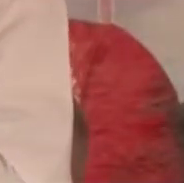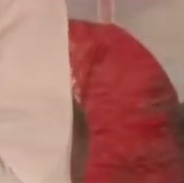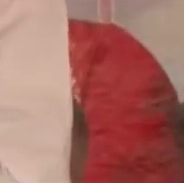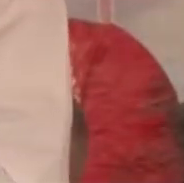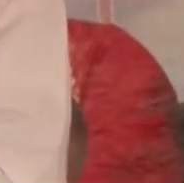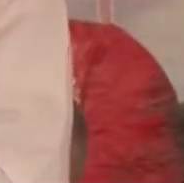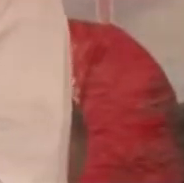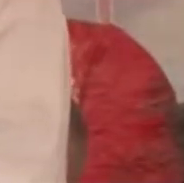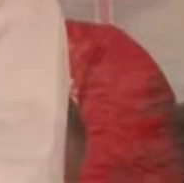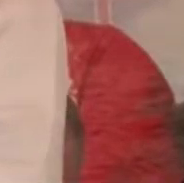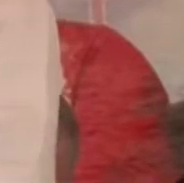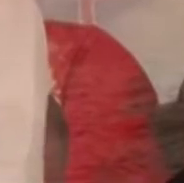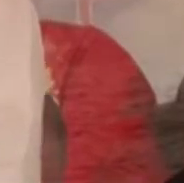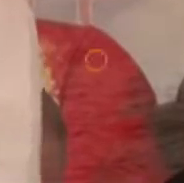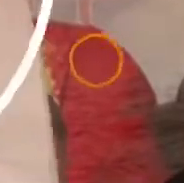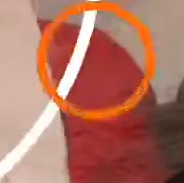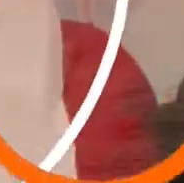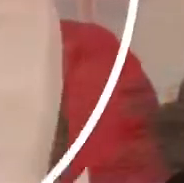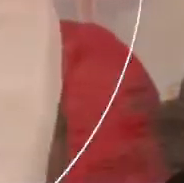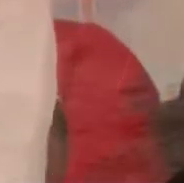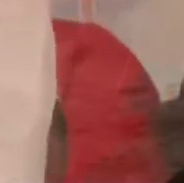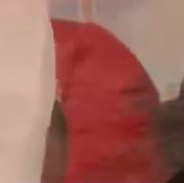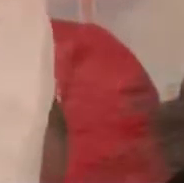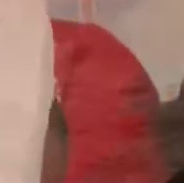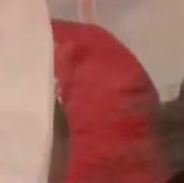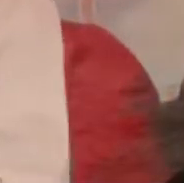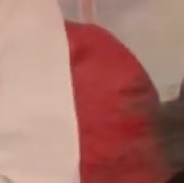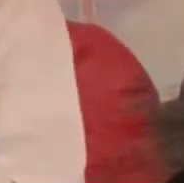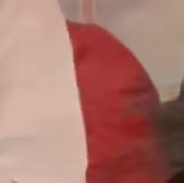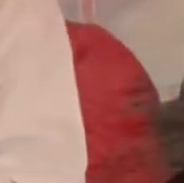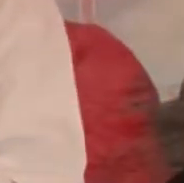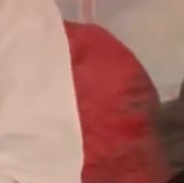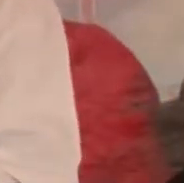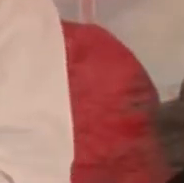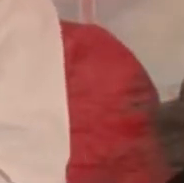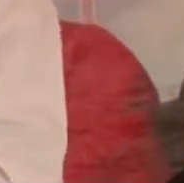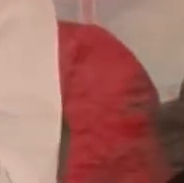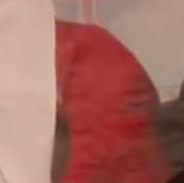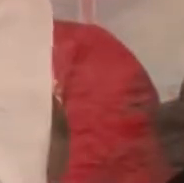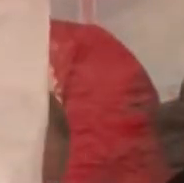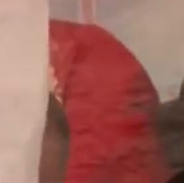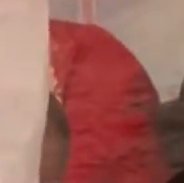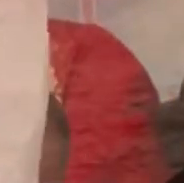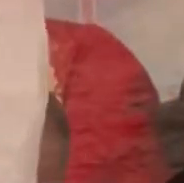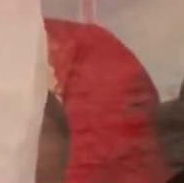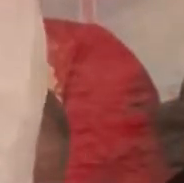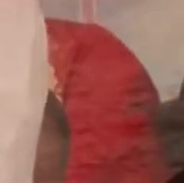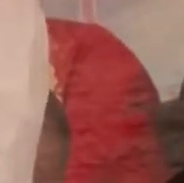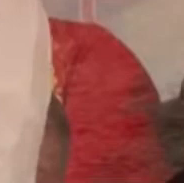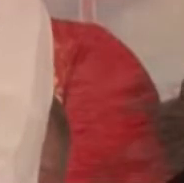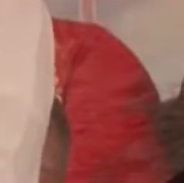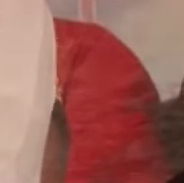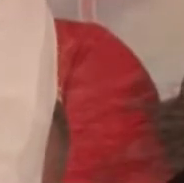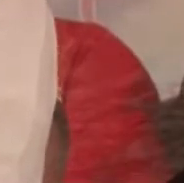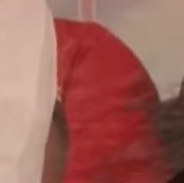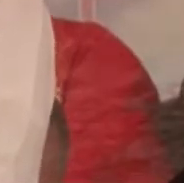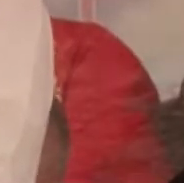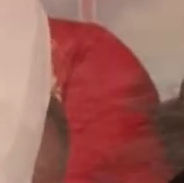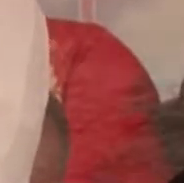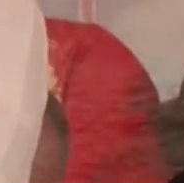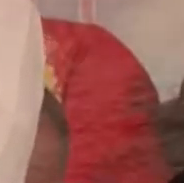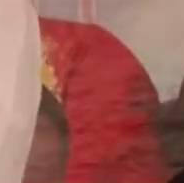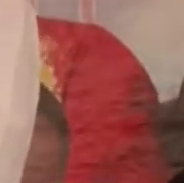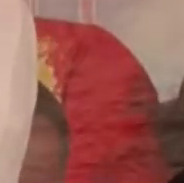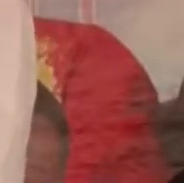me commend the organizers. You have decided to go to area that a lot of